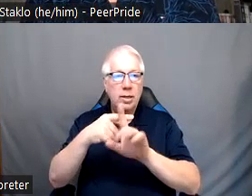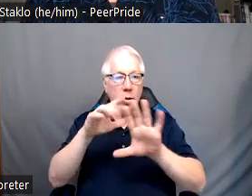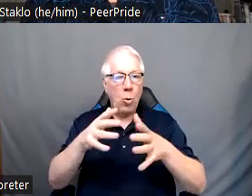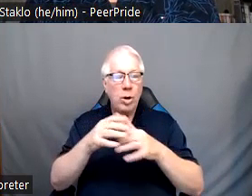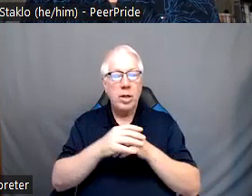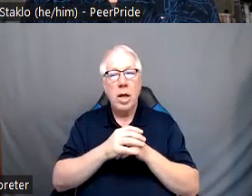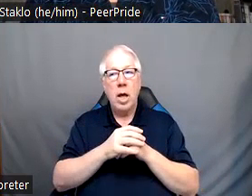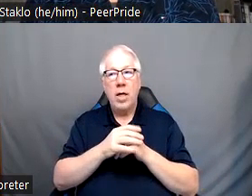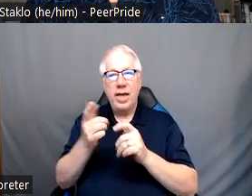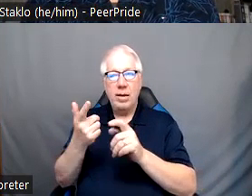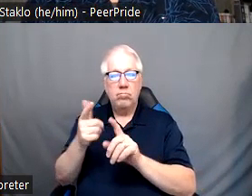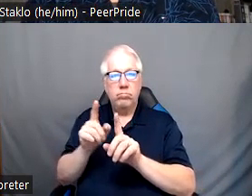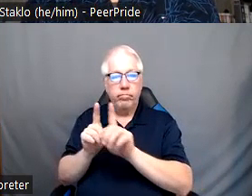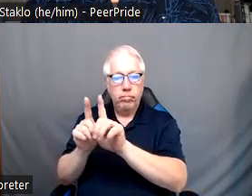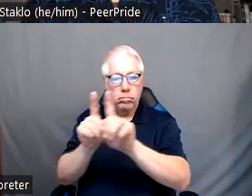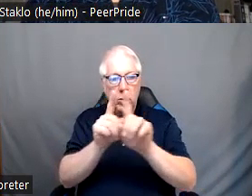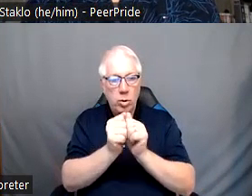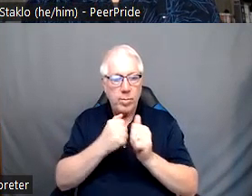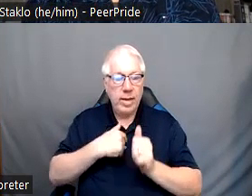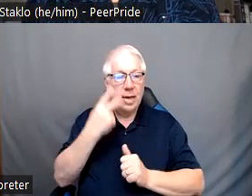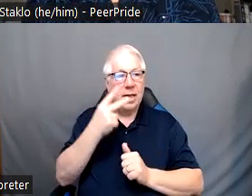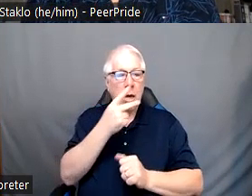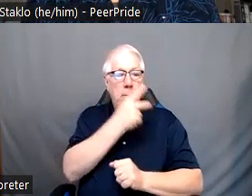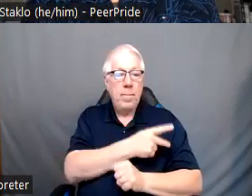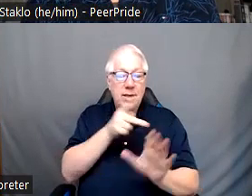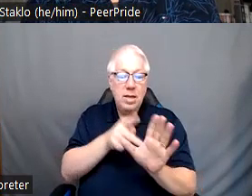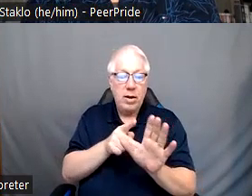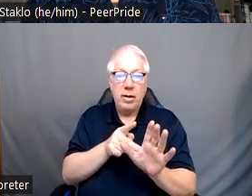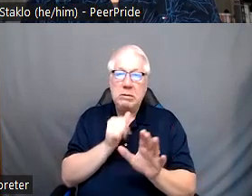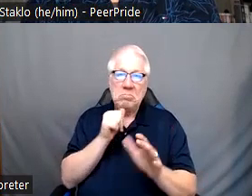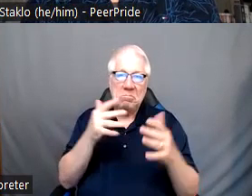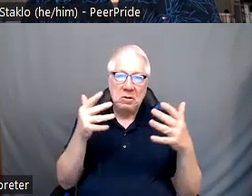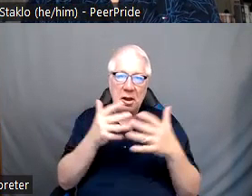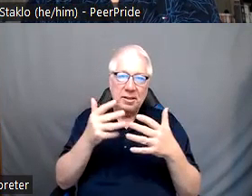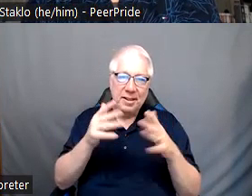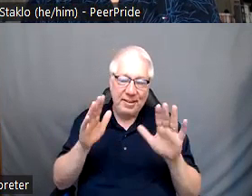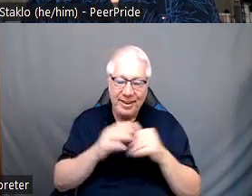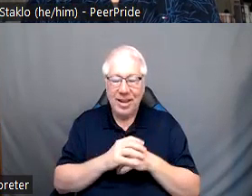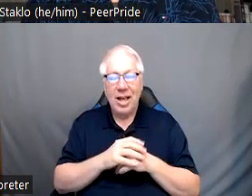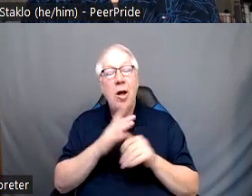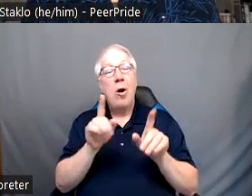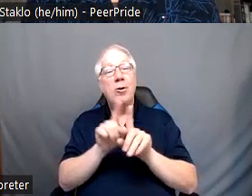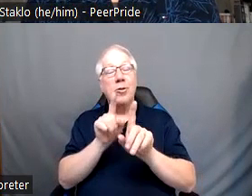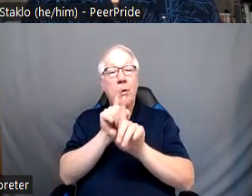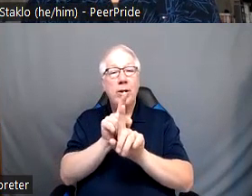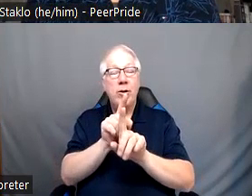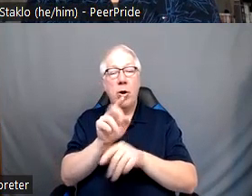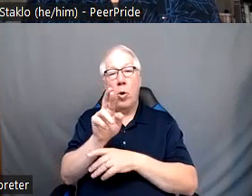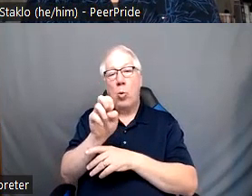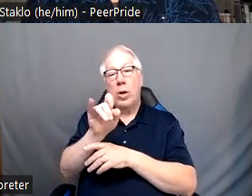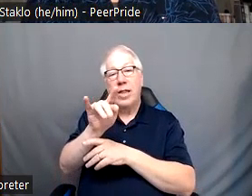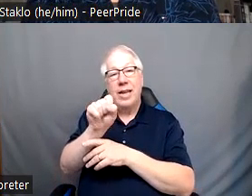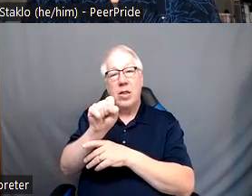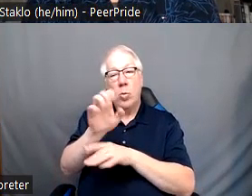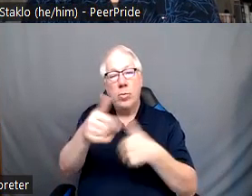They get to see that outpatient psychiatry isn't so scary. I've also mentored residents who are interested in providing